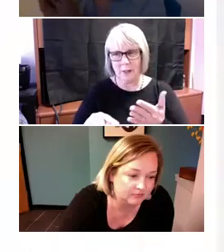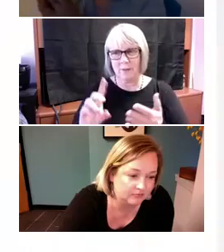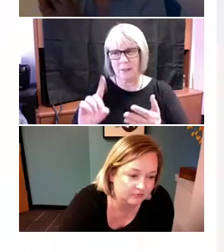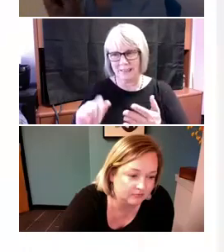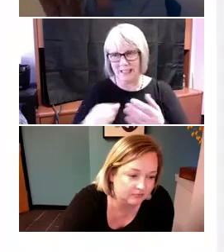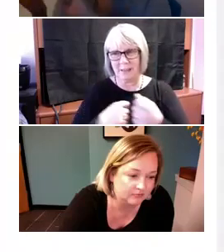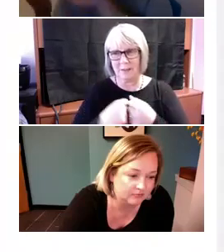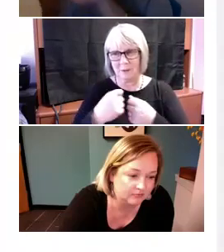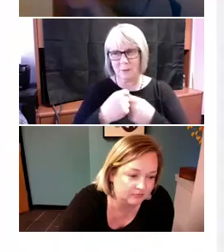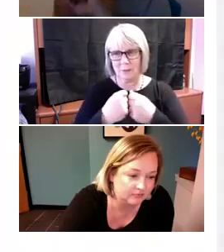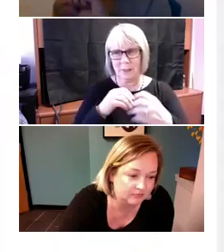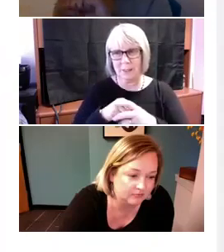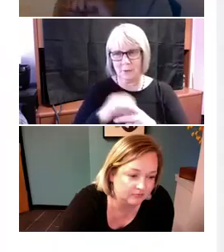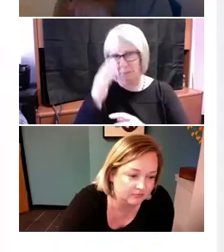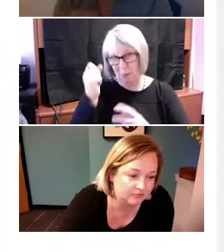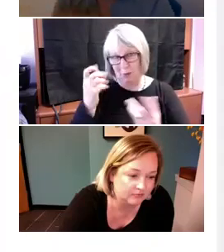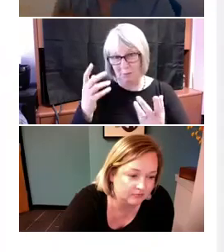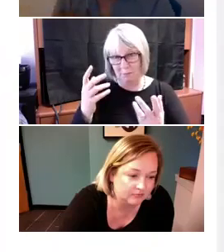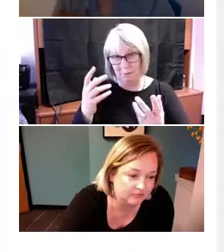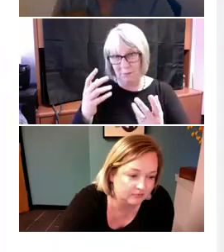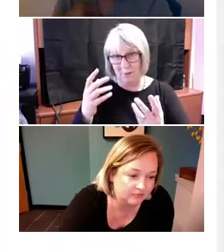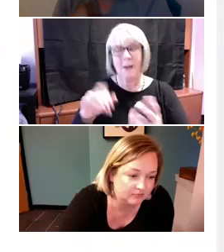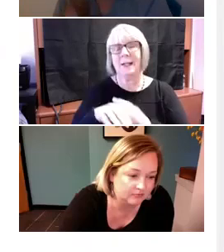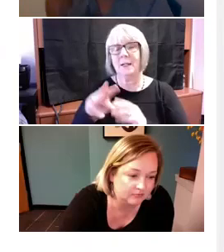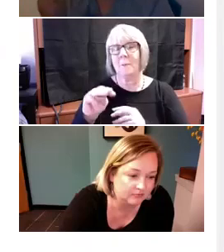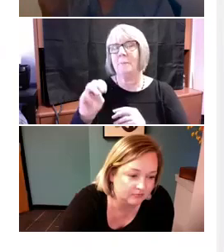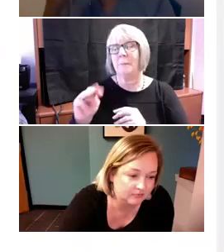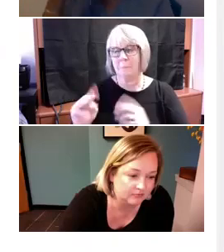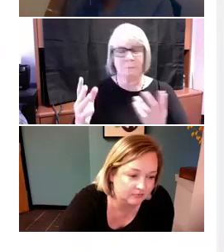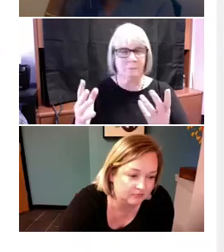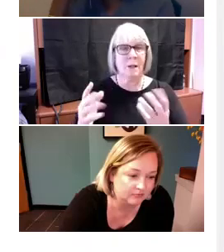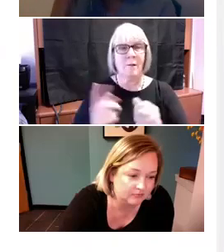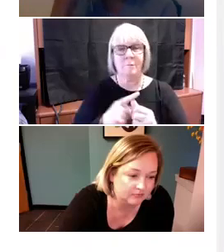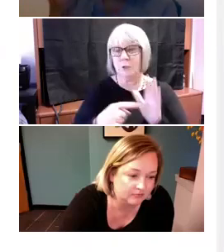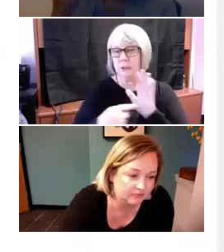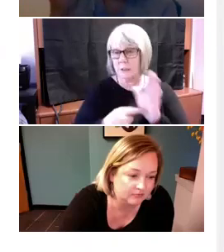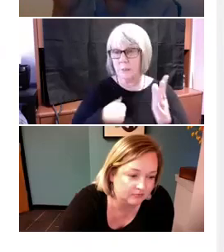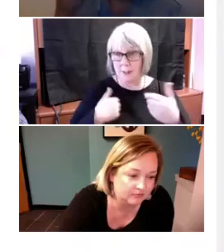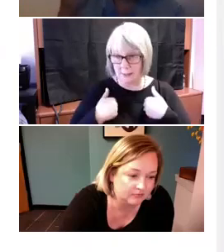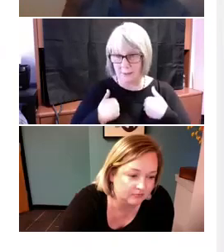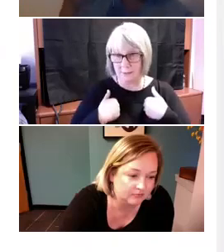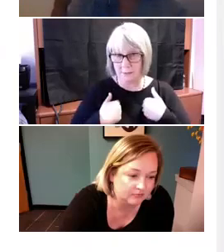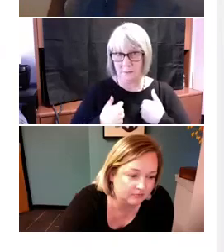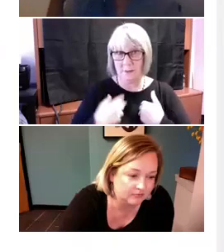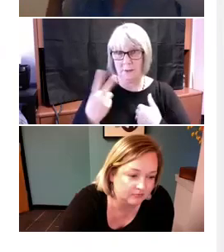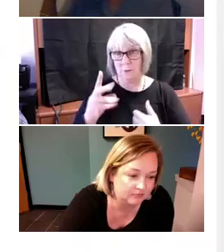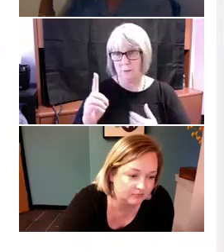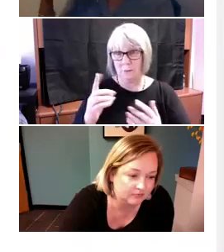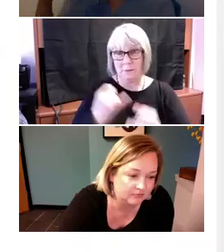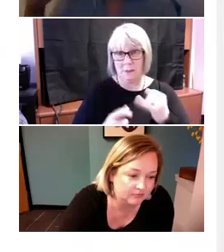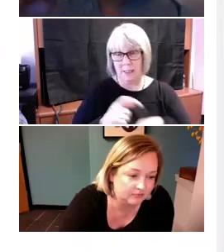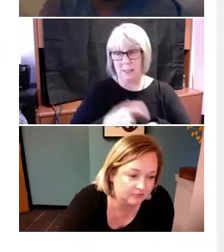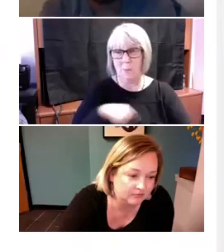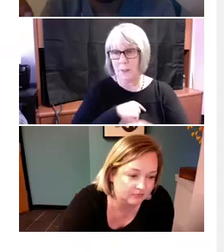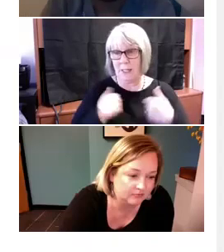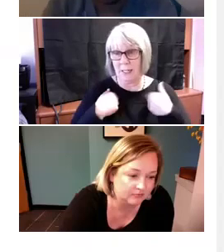into memory. Now, the first example that I had was our 2D array. The last time we had this